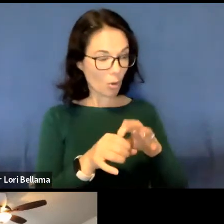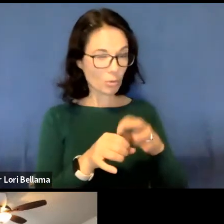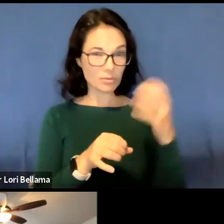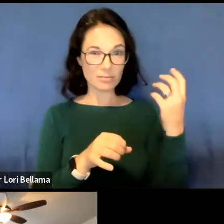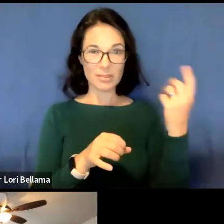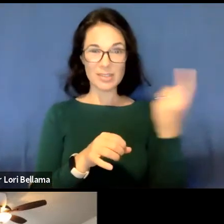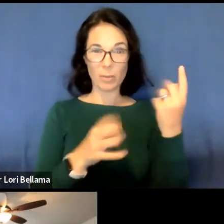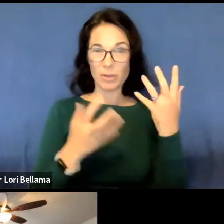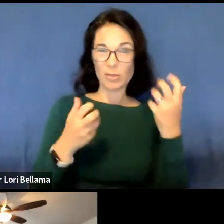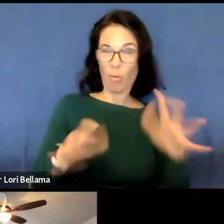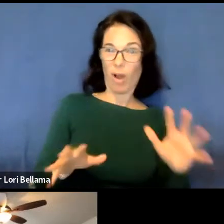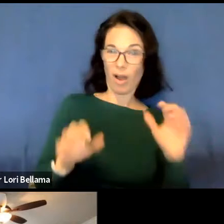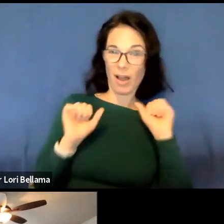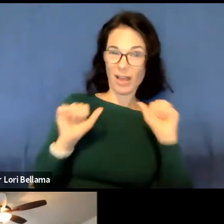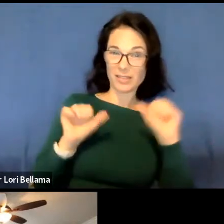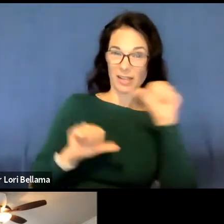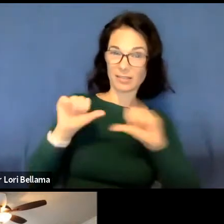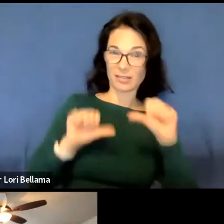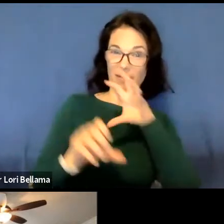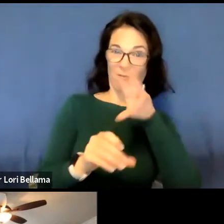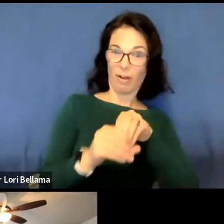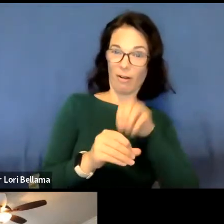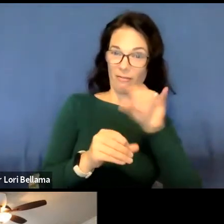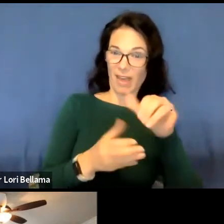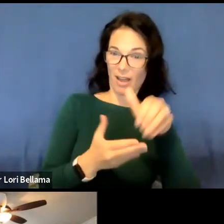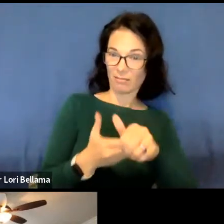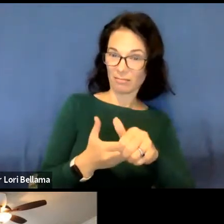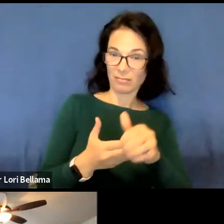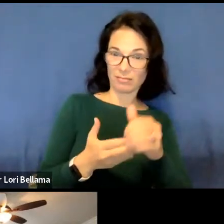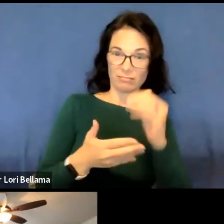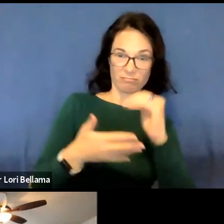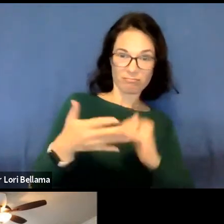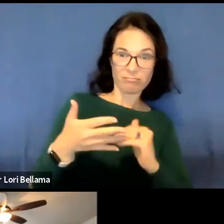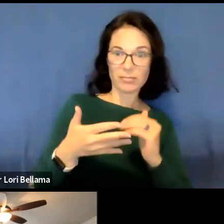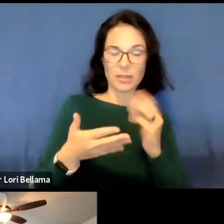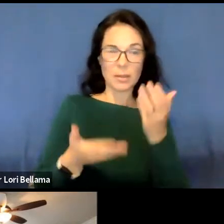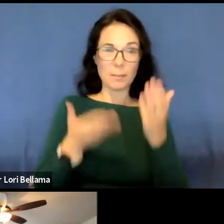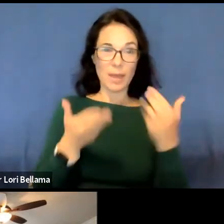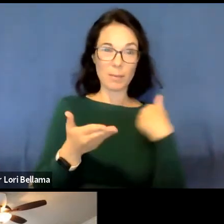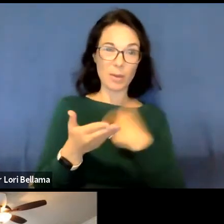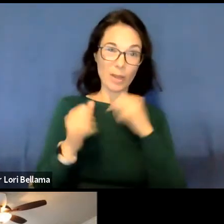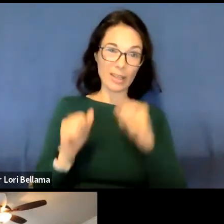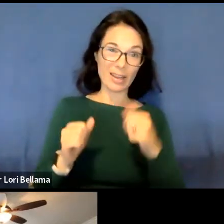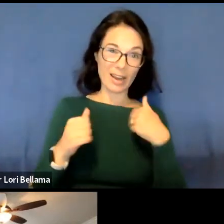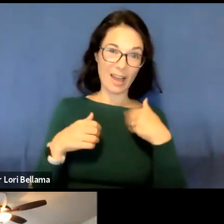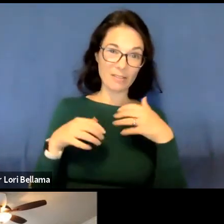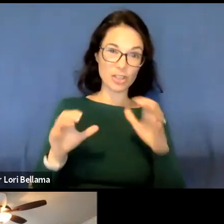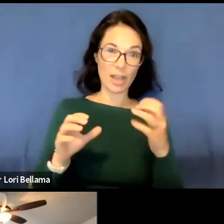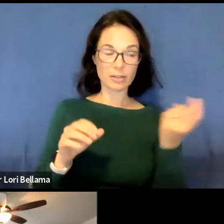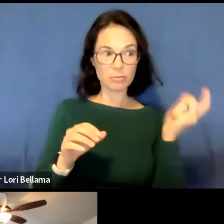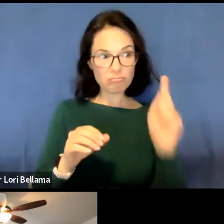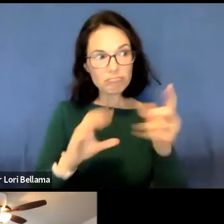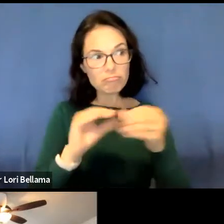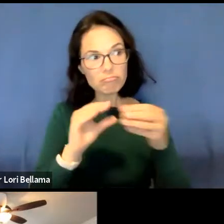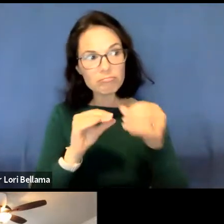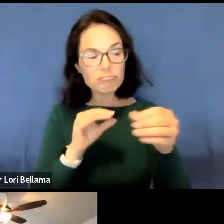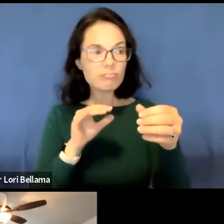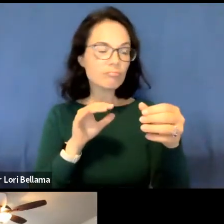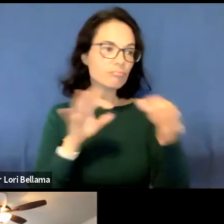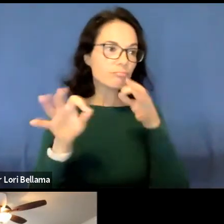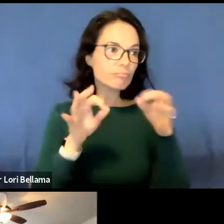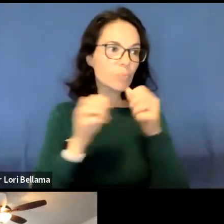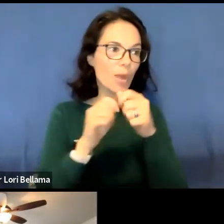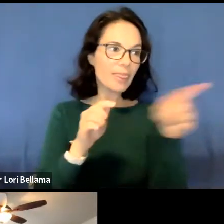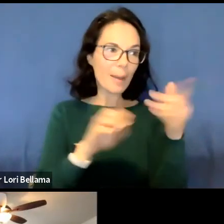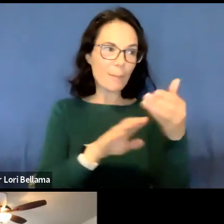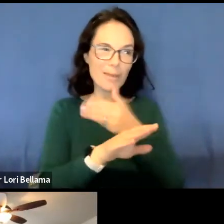want exercise science as part of the package, that we would have a chance to come and talk to the curriculum committee before there was a vote